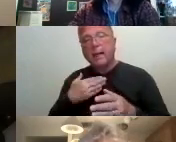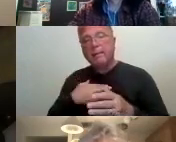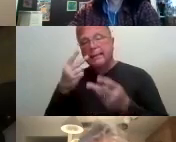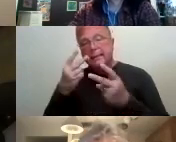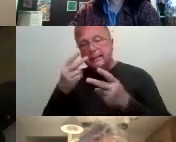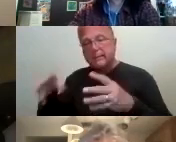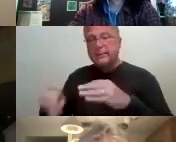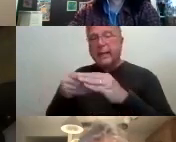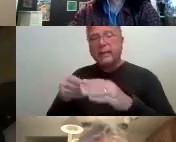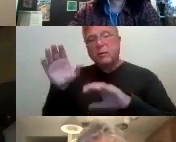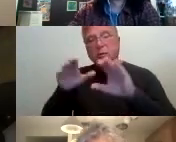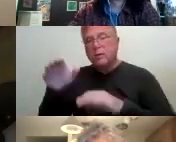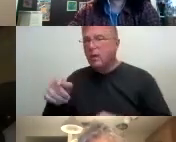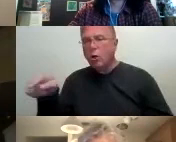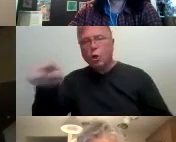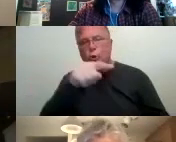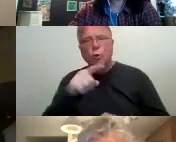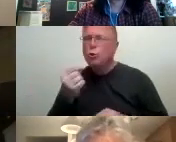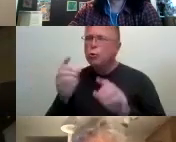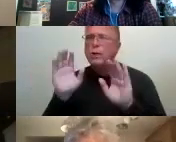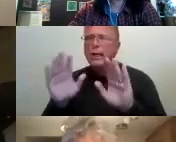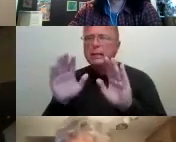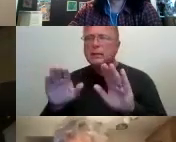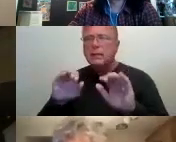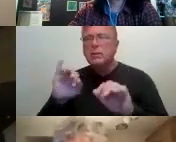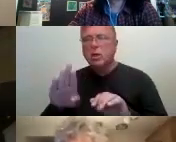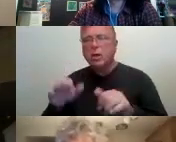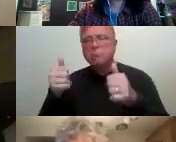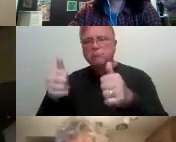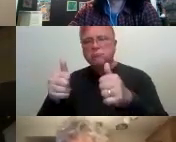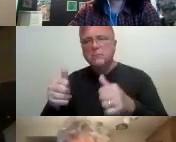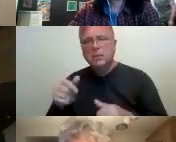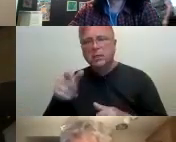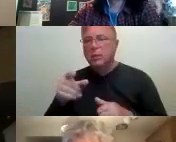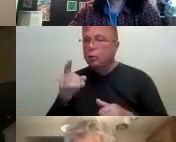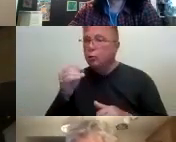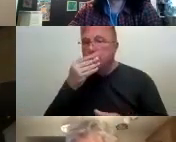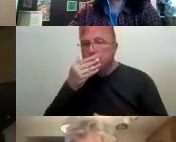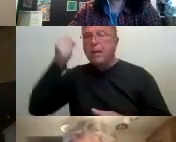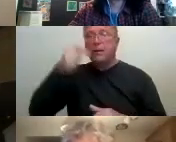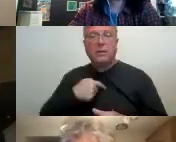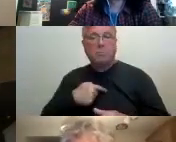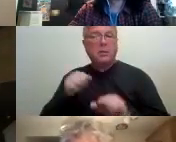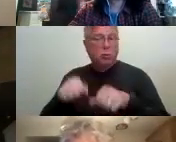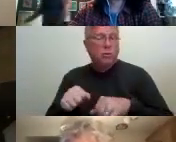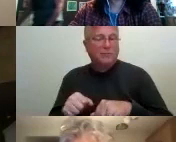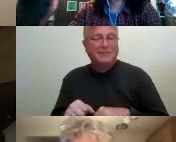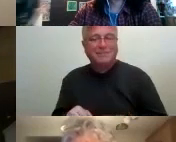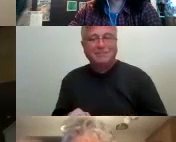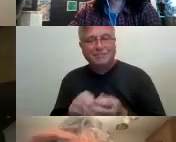saying is you guys are doing an excellent job. Really. You did this better than I could have.